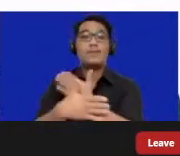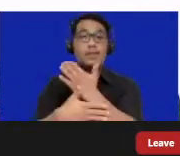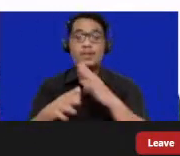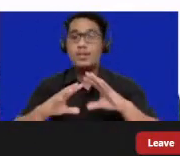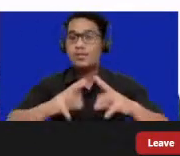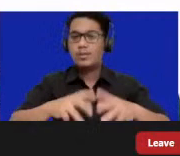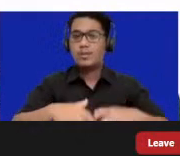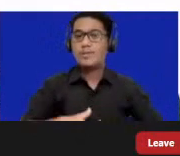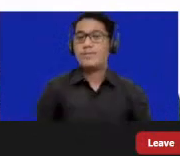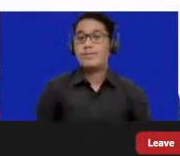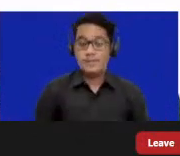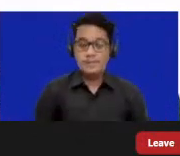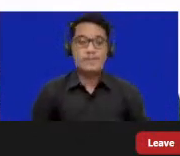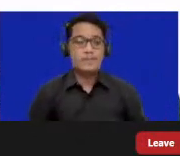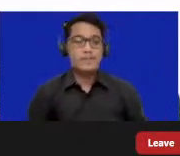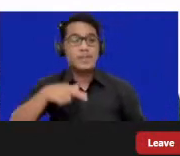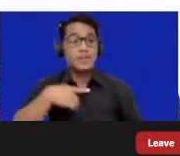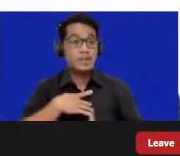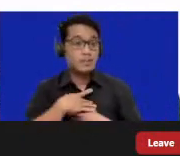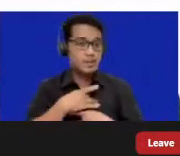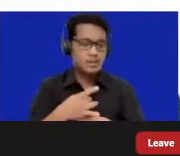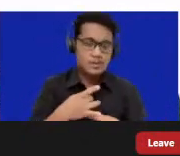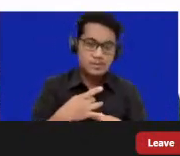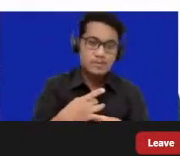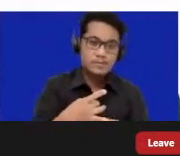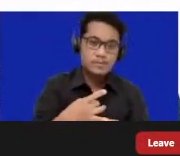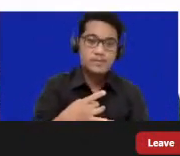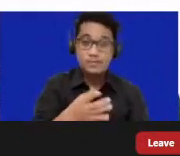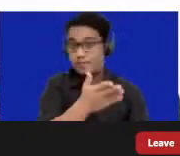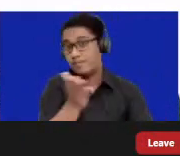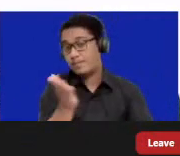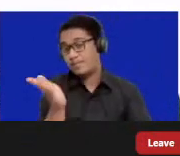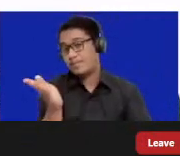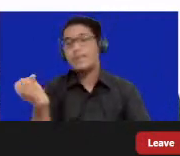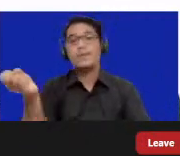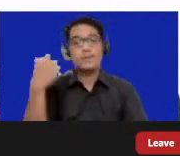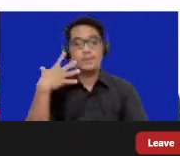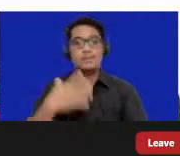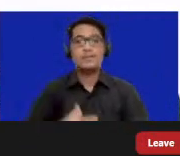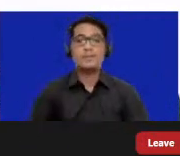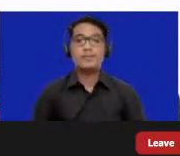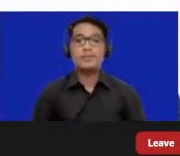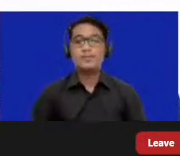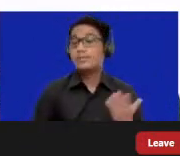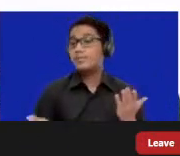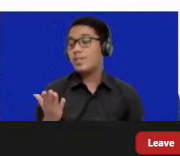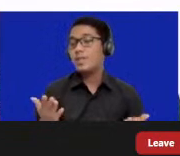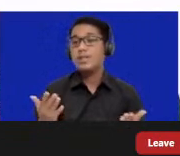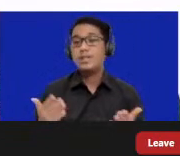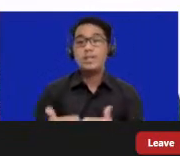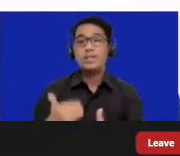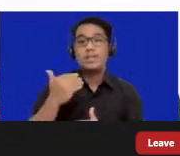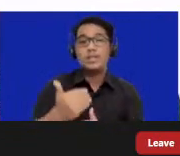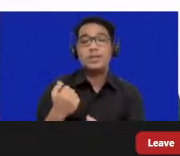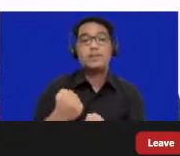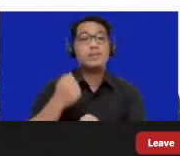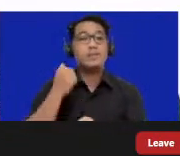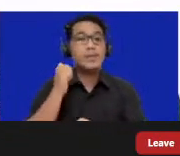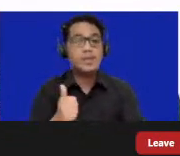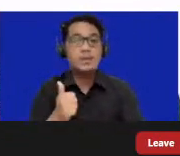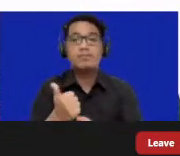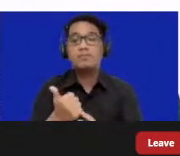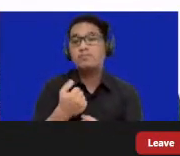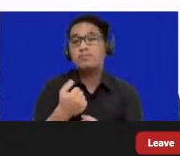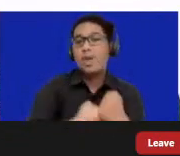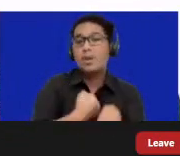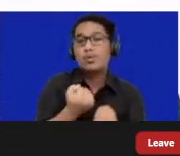more variants, hopefully, a direct observation and experiences is a really interesting suggestion to explore. Thank you very